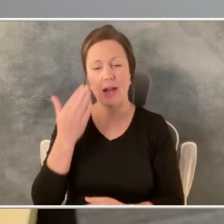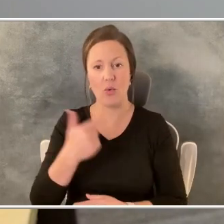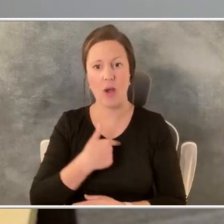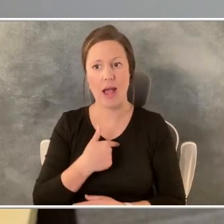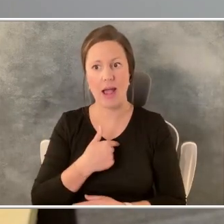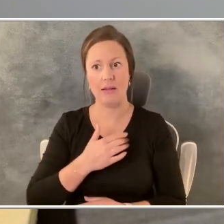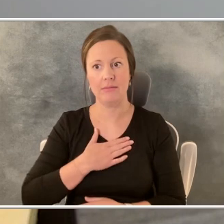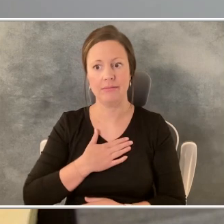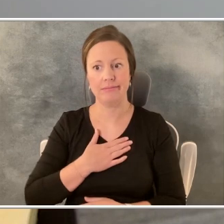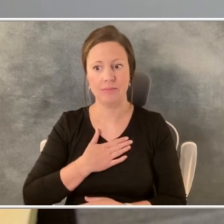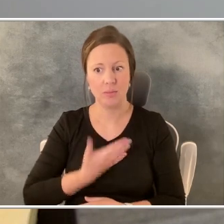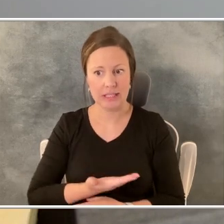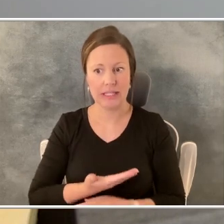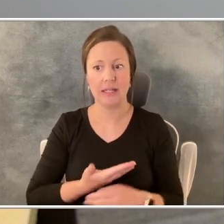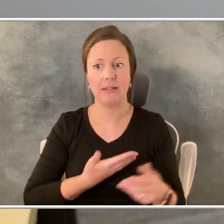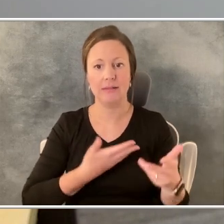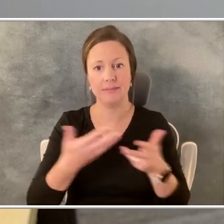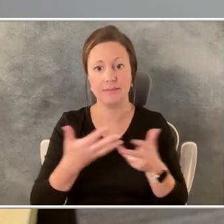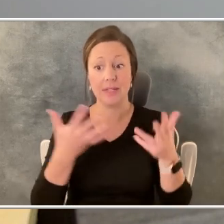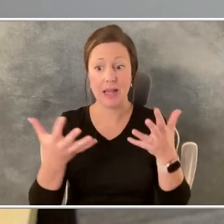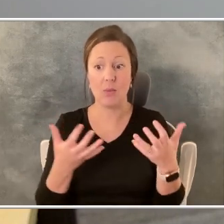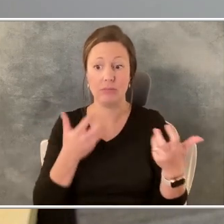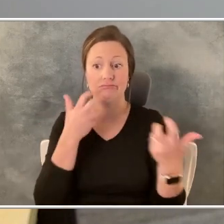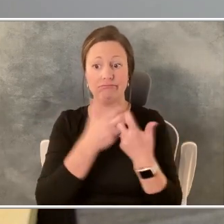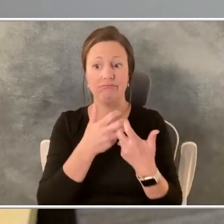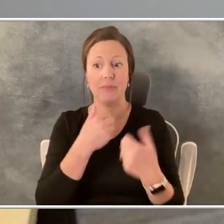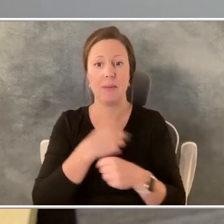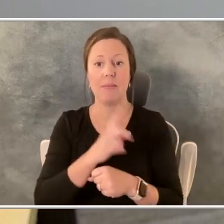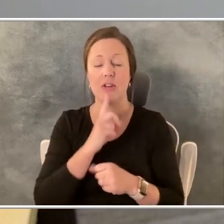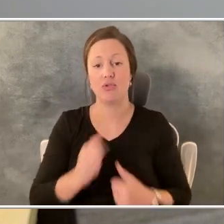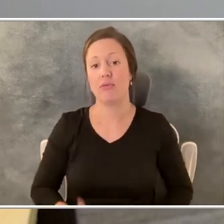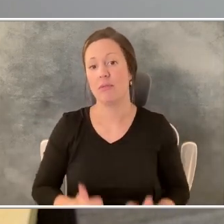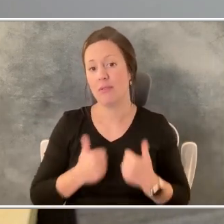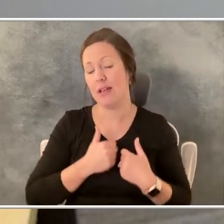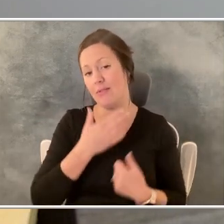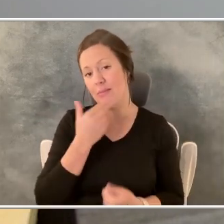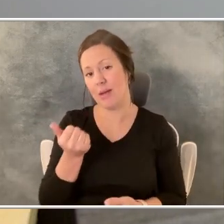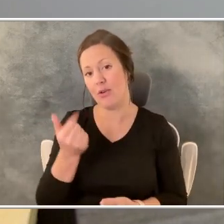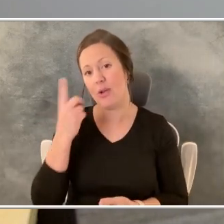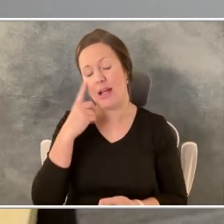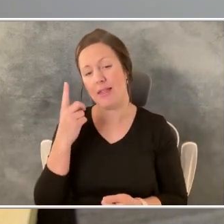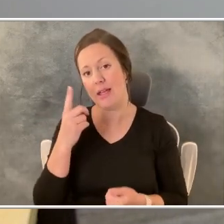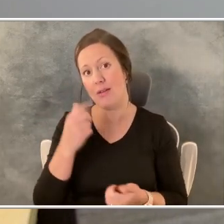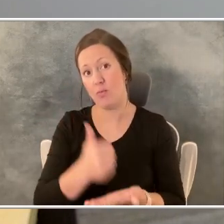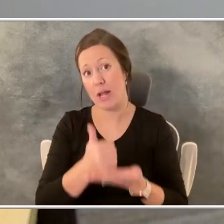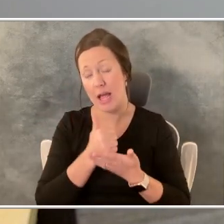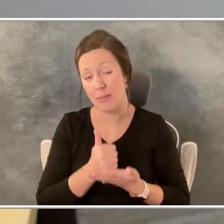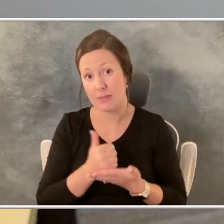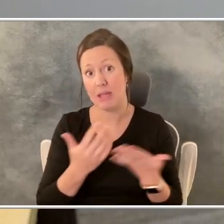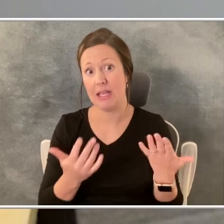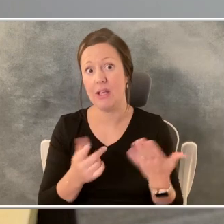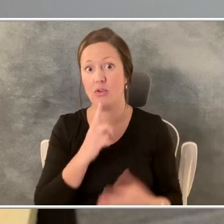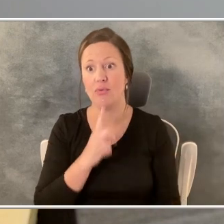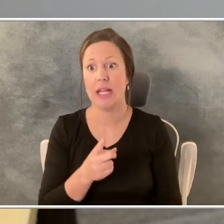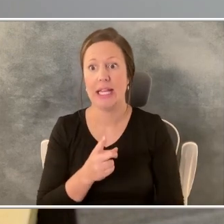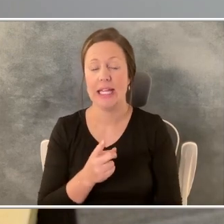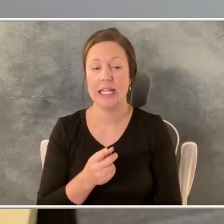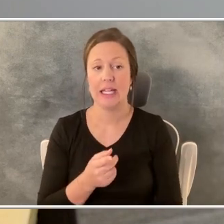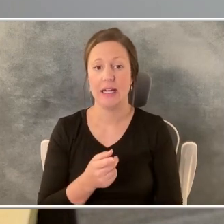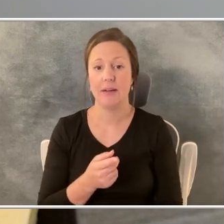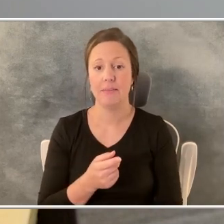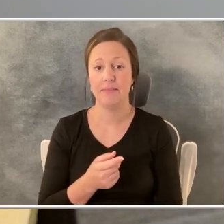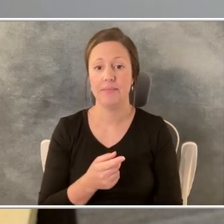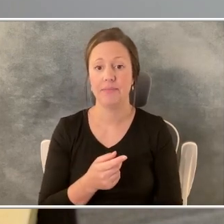I want to give you hormones. I want to make sure your life is better. But I think what helps me knowing is the past